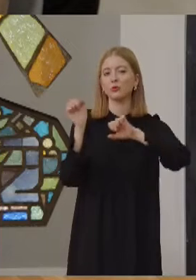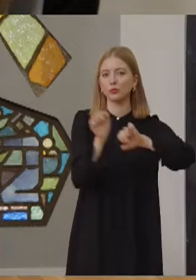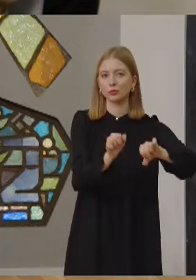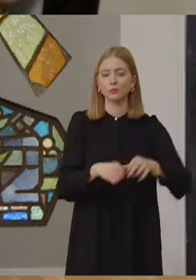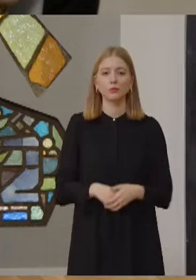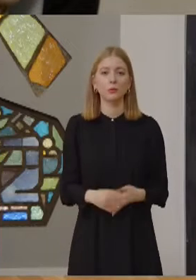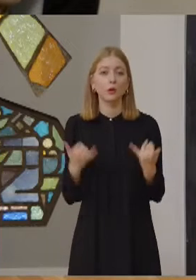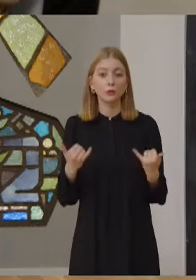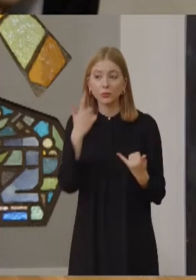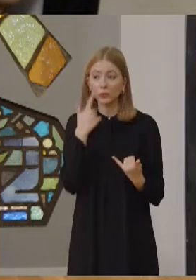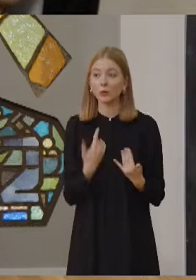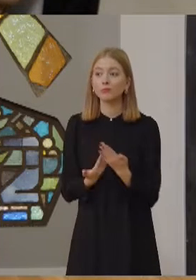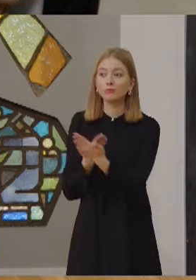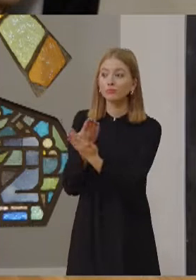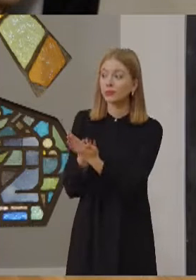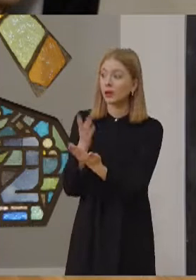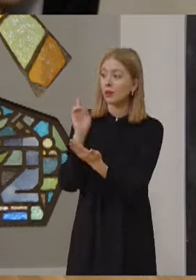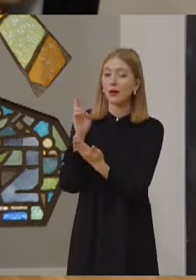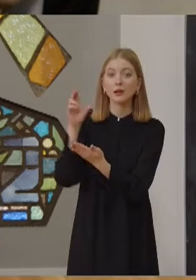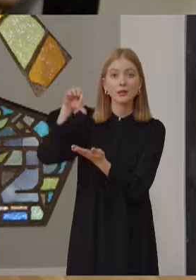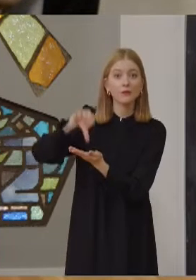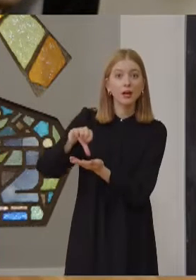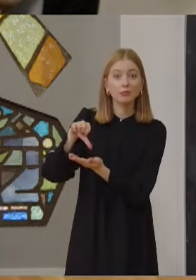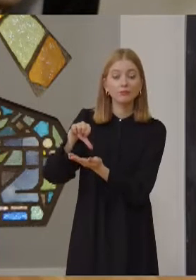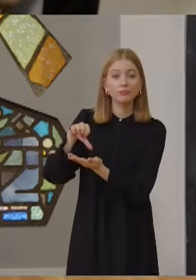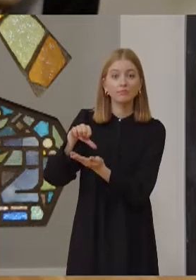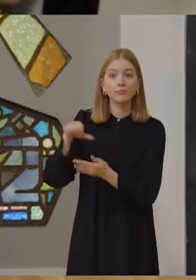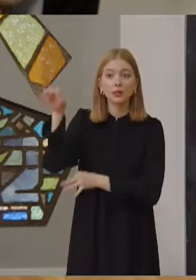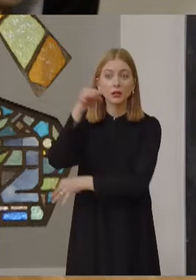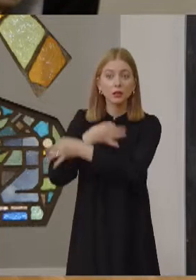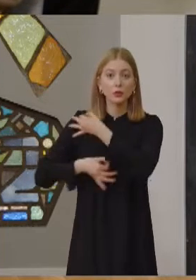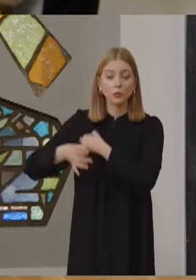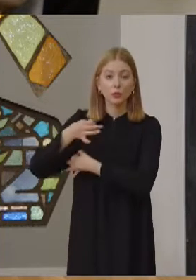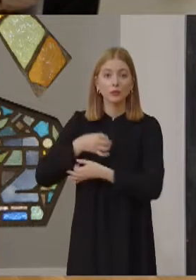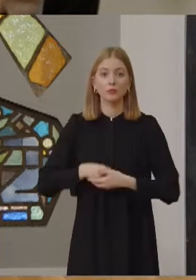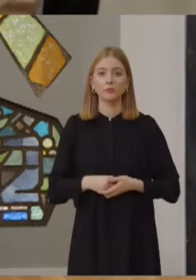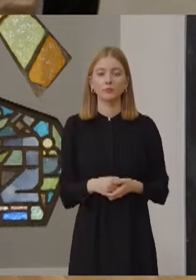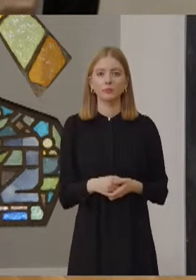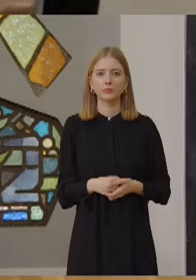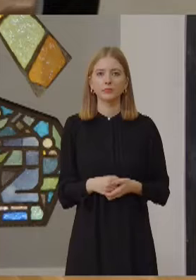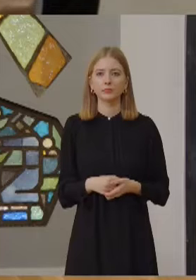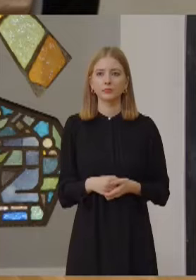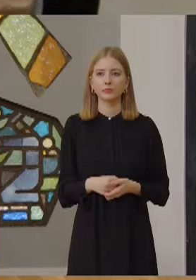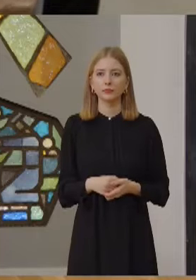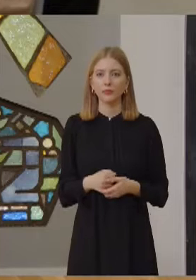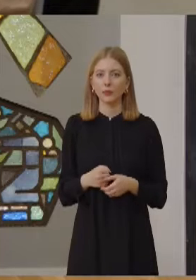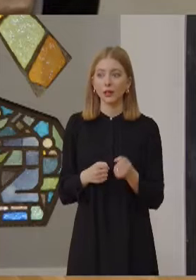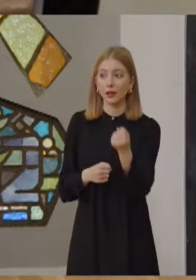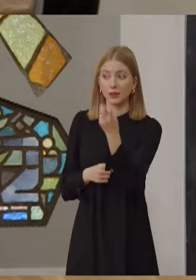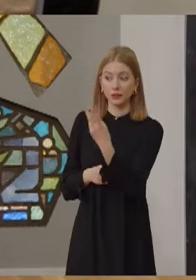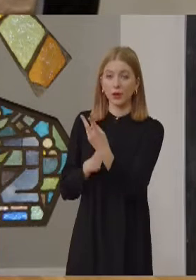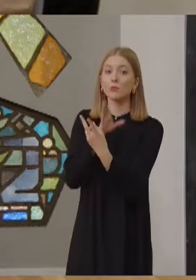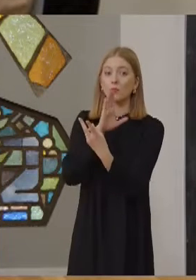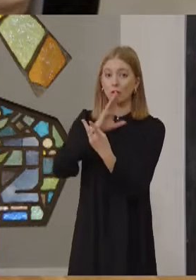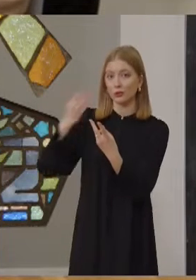remain courageous and continue to defend human rights. Let me introduce the participants of the debate.